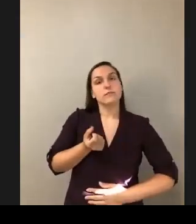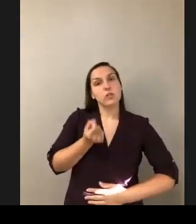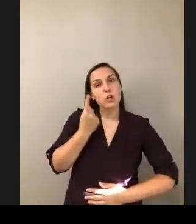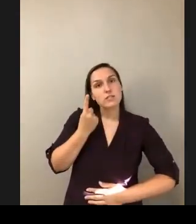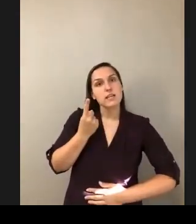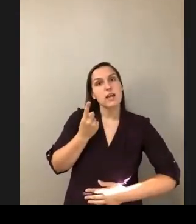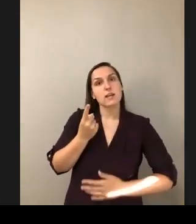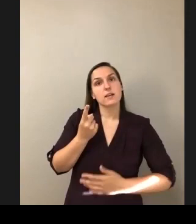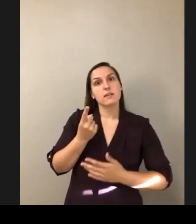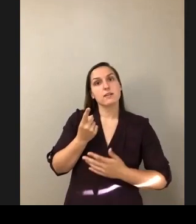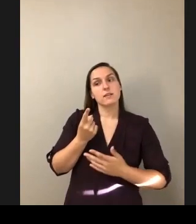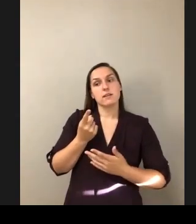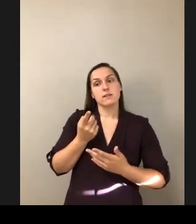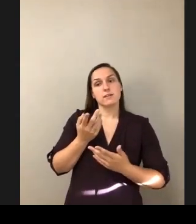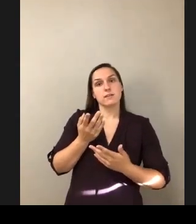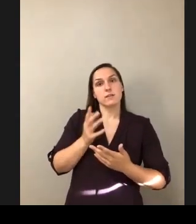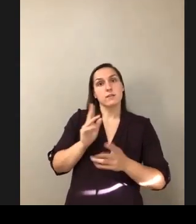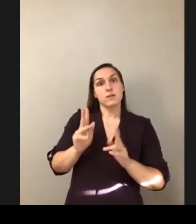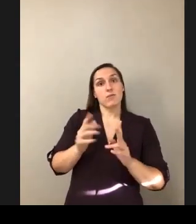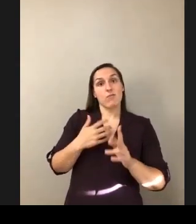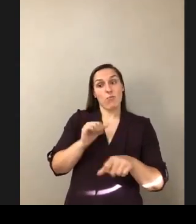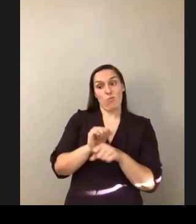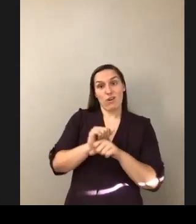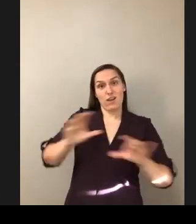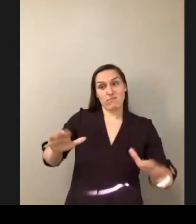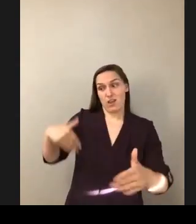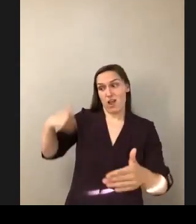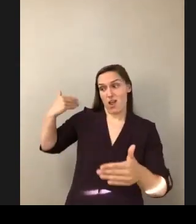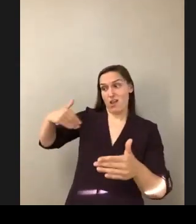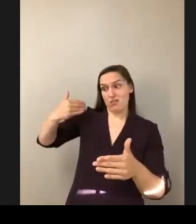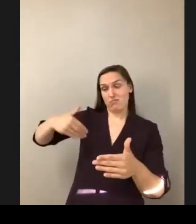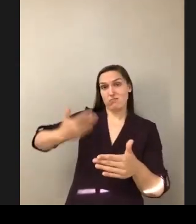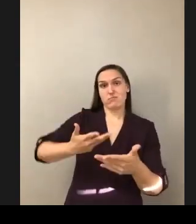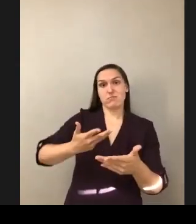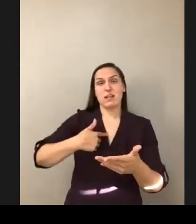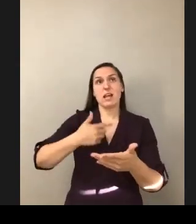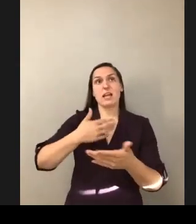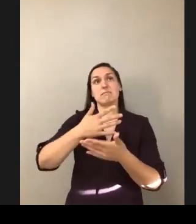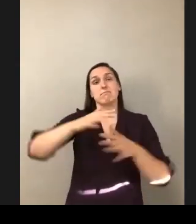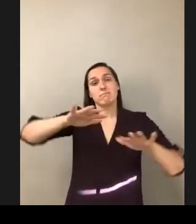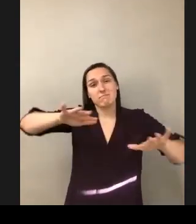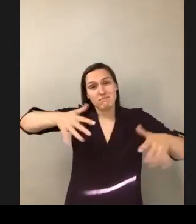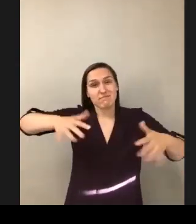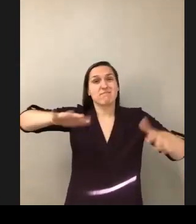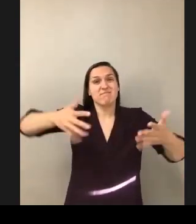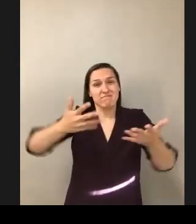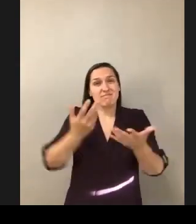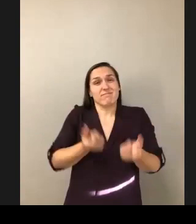I've done and the people I've worked with, come to some sort of understanding